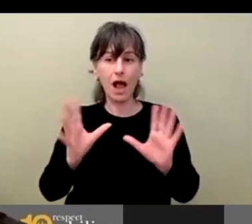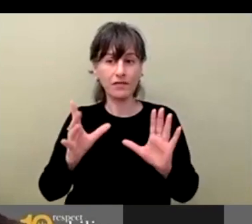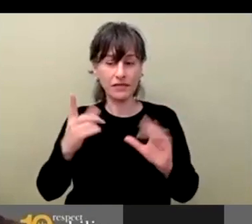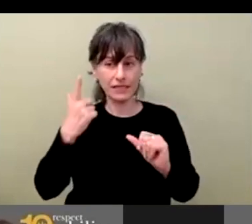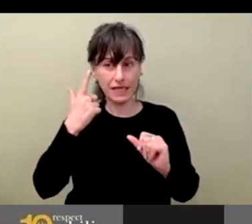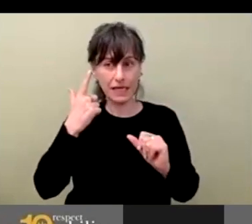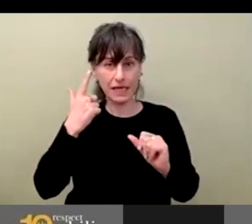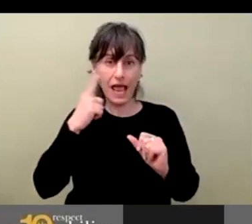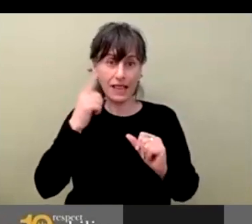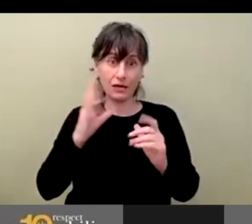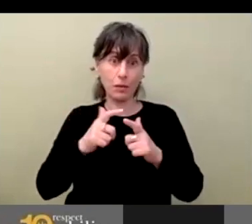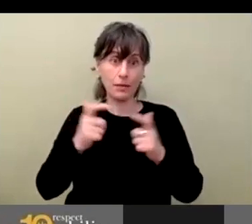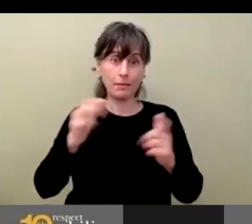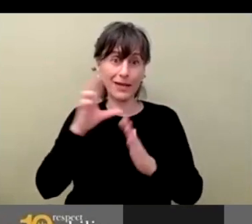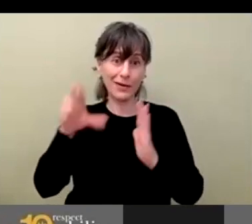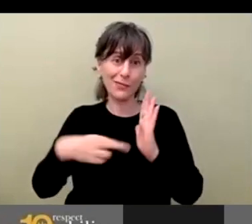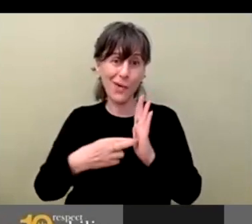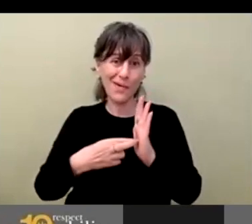to play a big role.